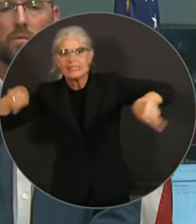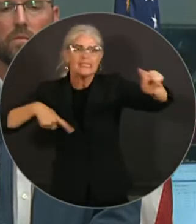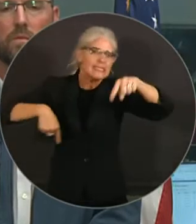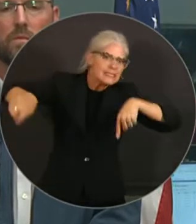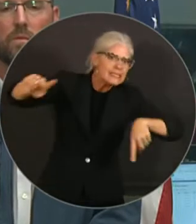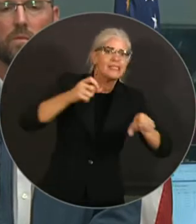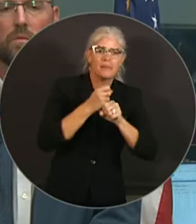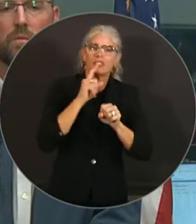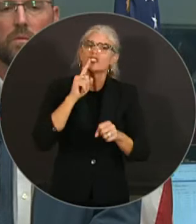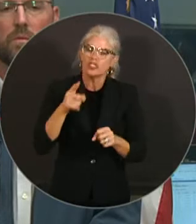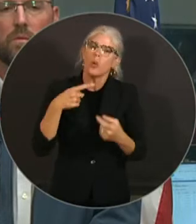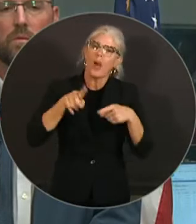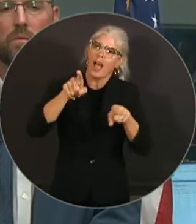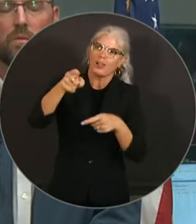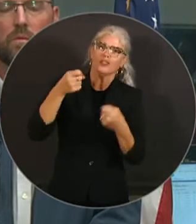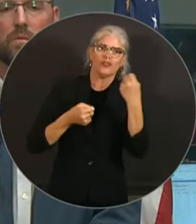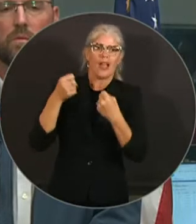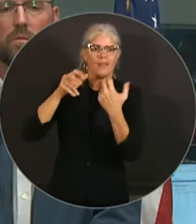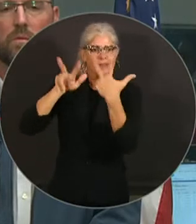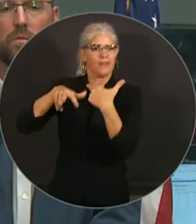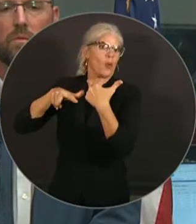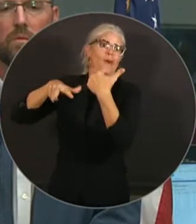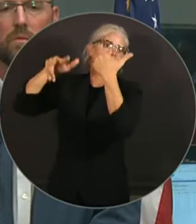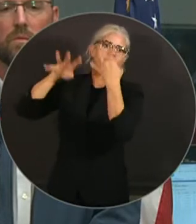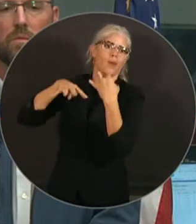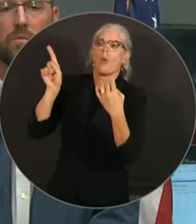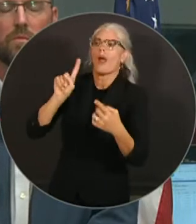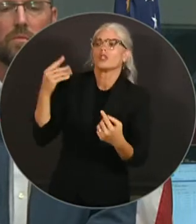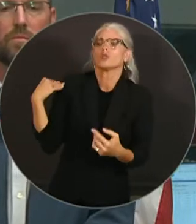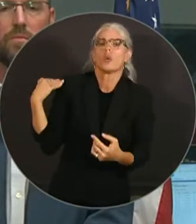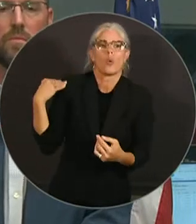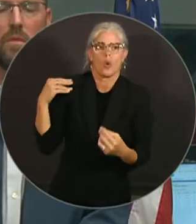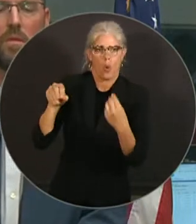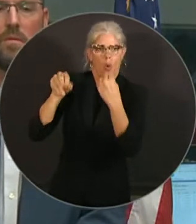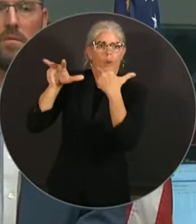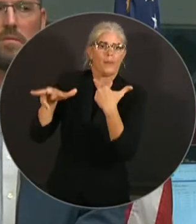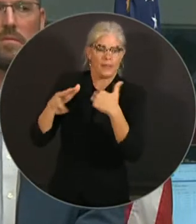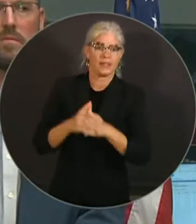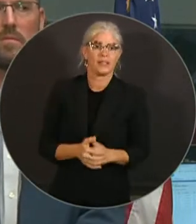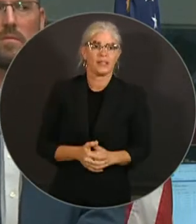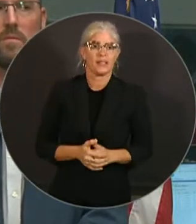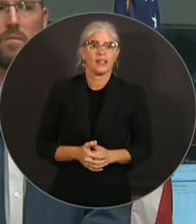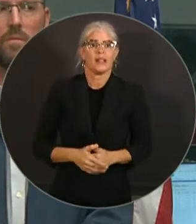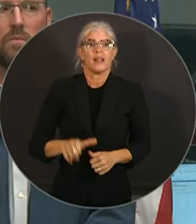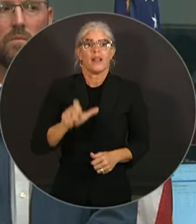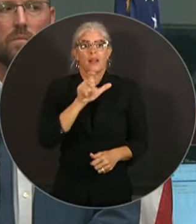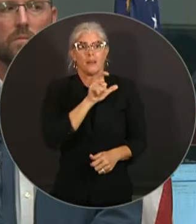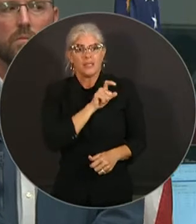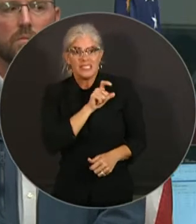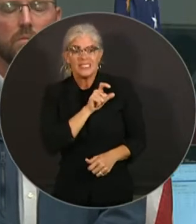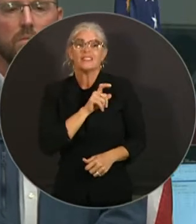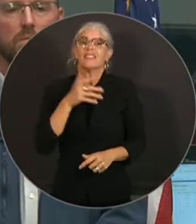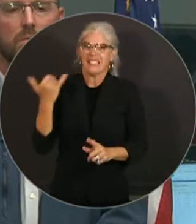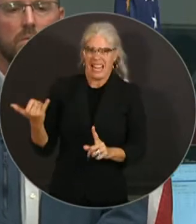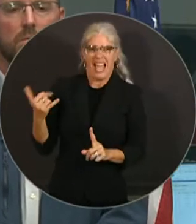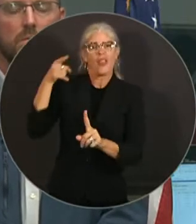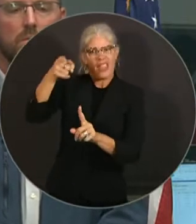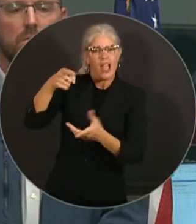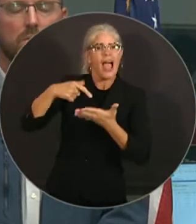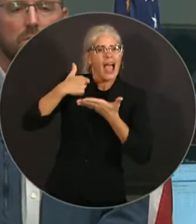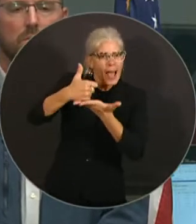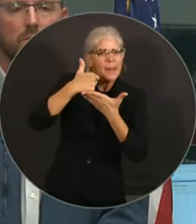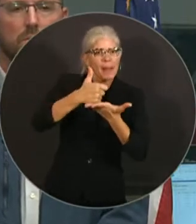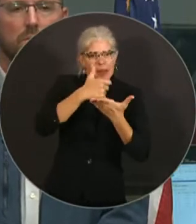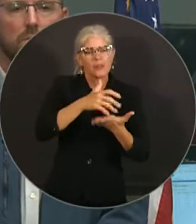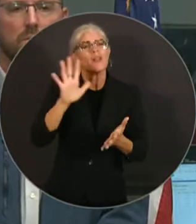the roadways of the state, particularly where the ESU is in effect. The state troopers and other law enforcement are there to help. They're there to assist. Feel